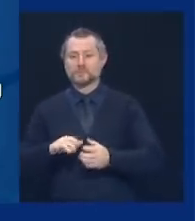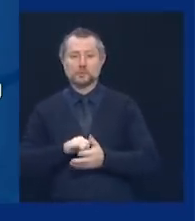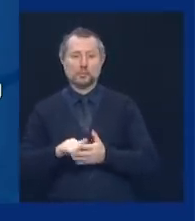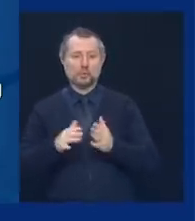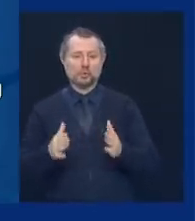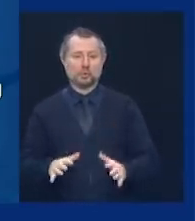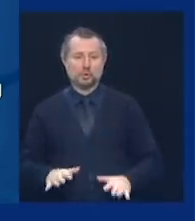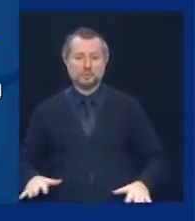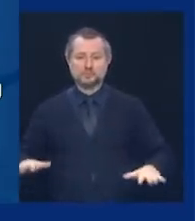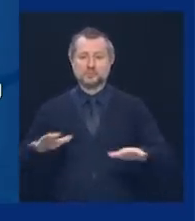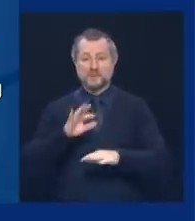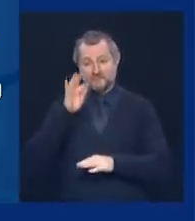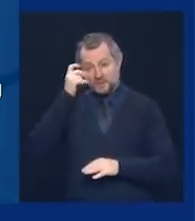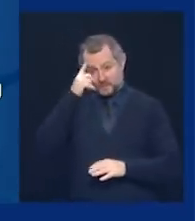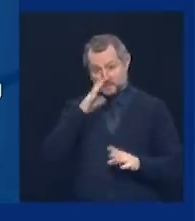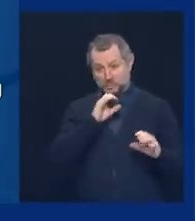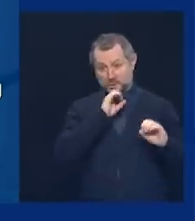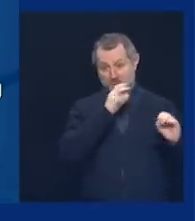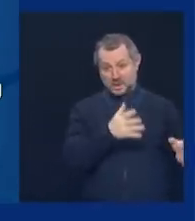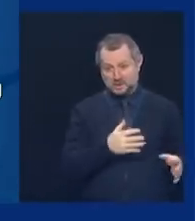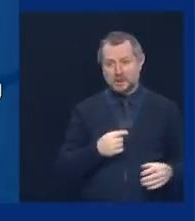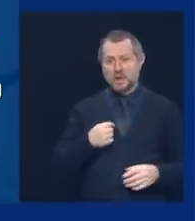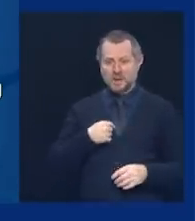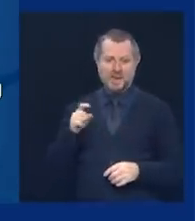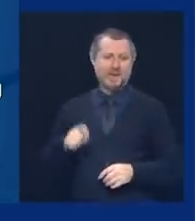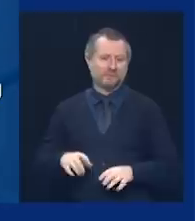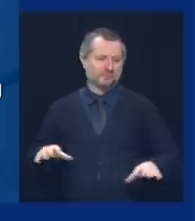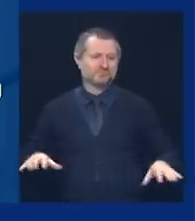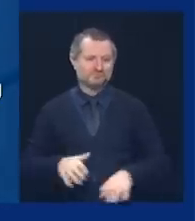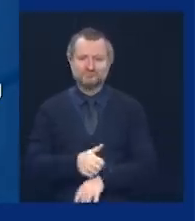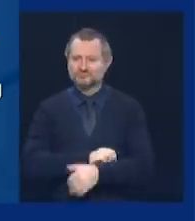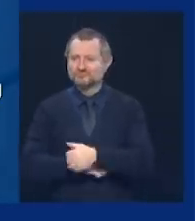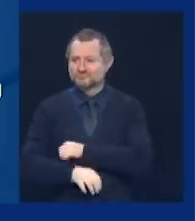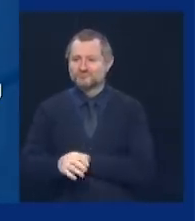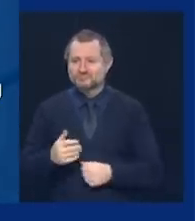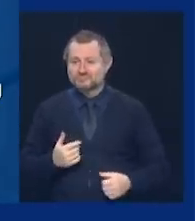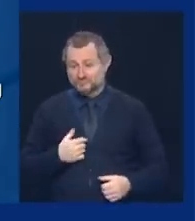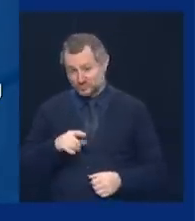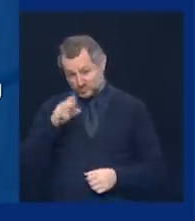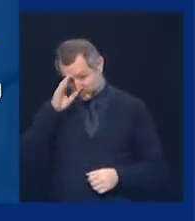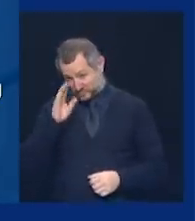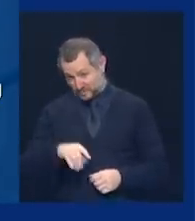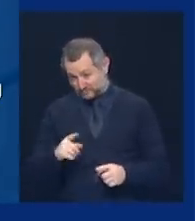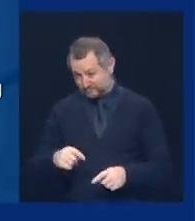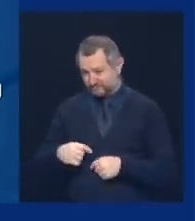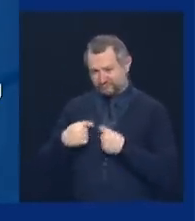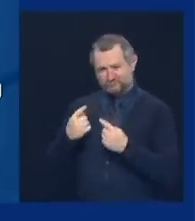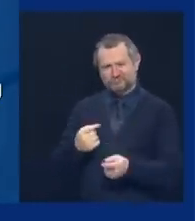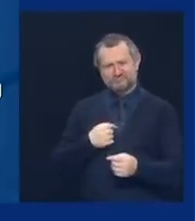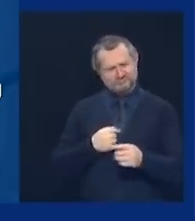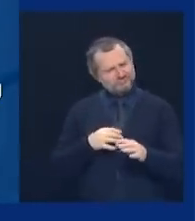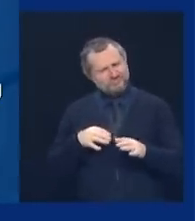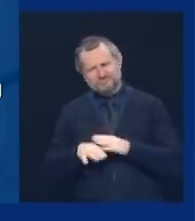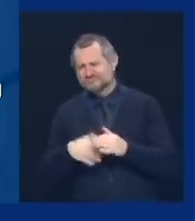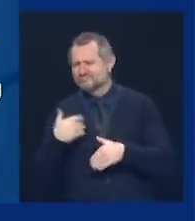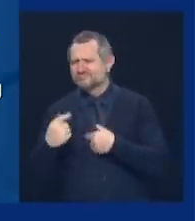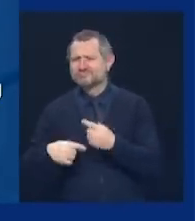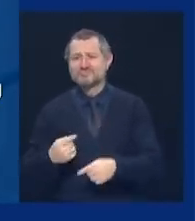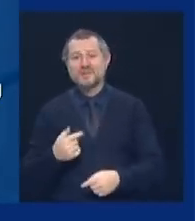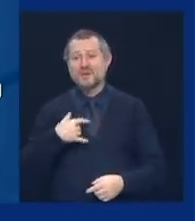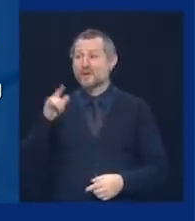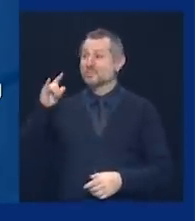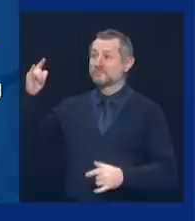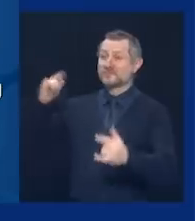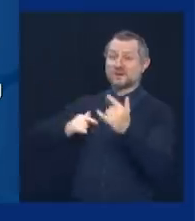going to do whatever I can do. And we made tremendous progress. The airlines that fly into New York,